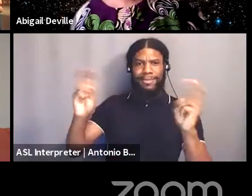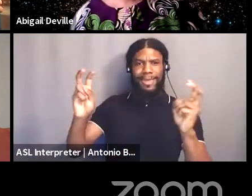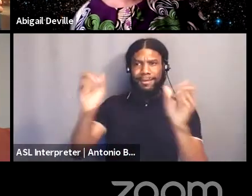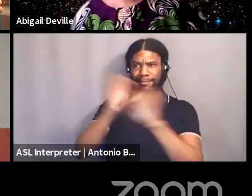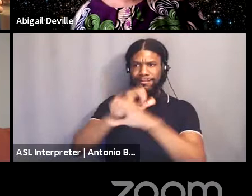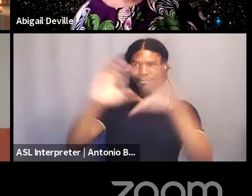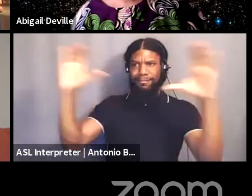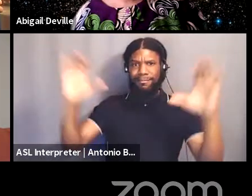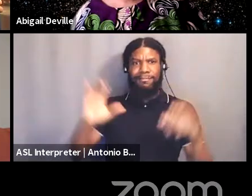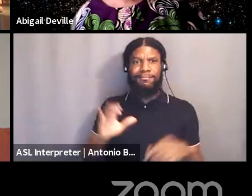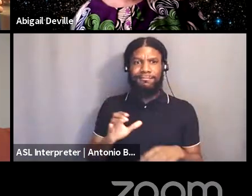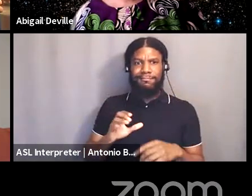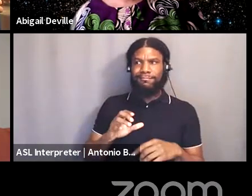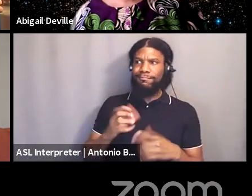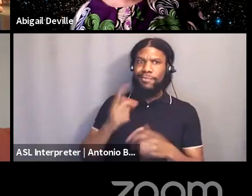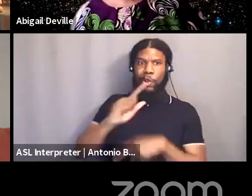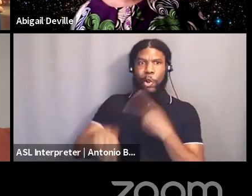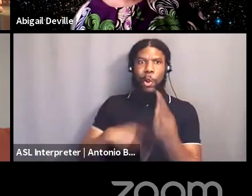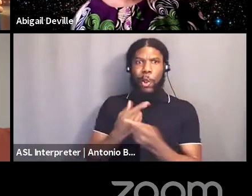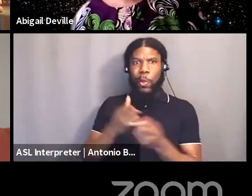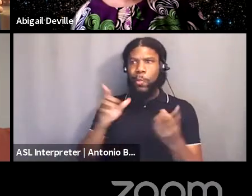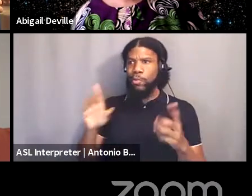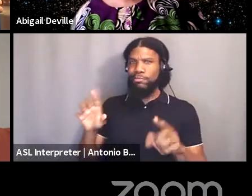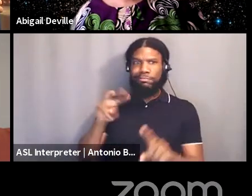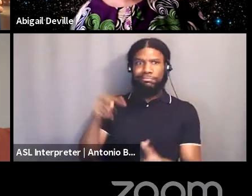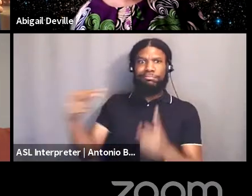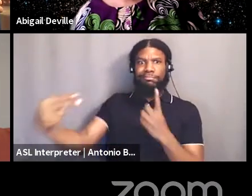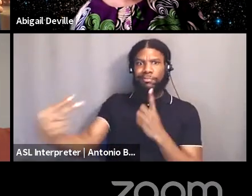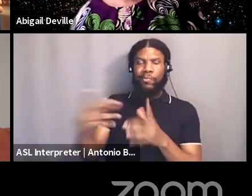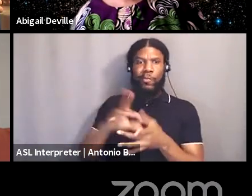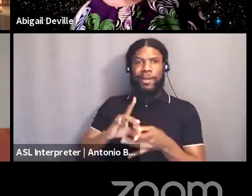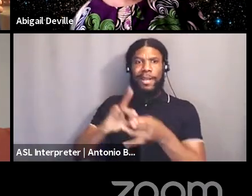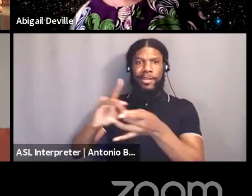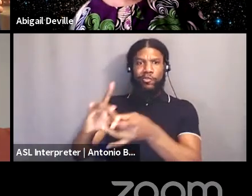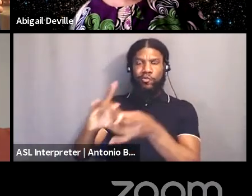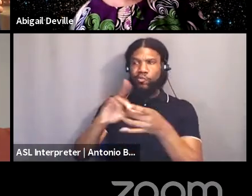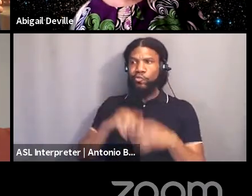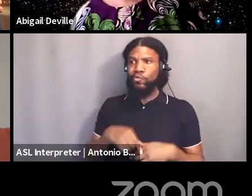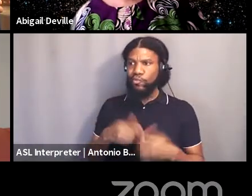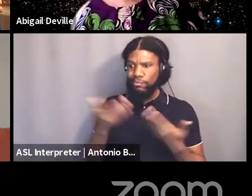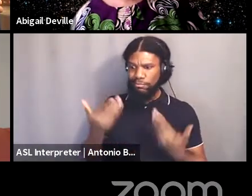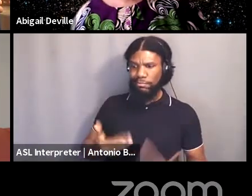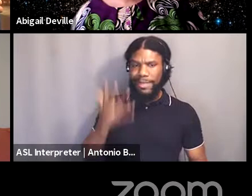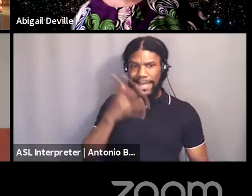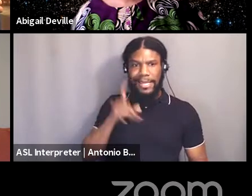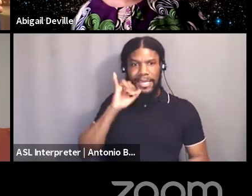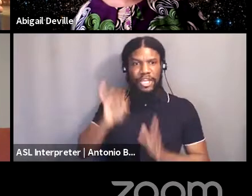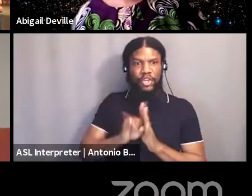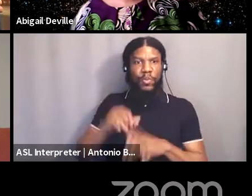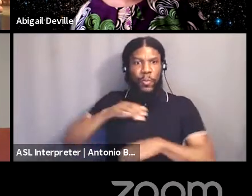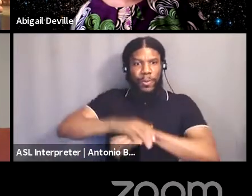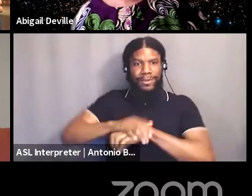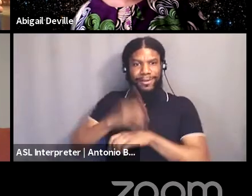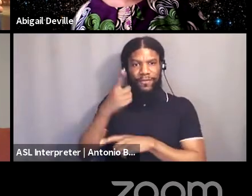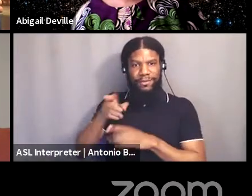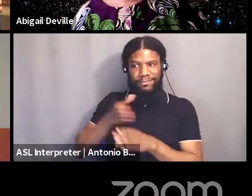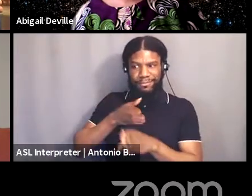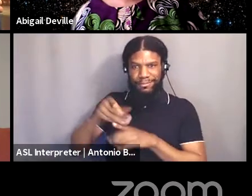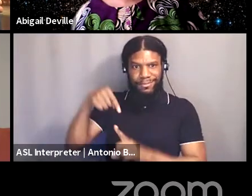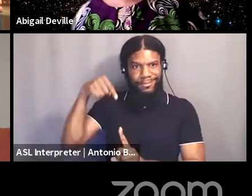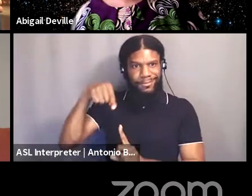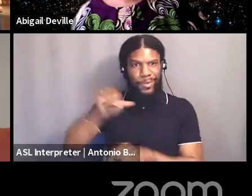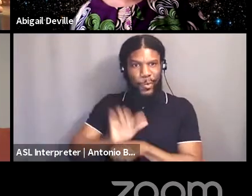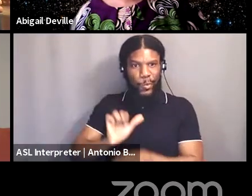global perception of what it is to be British in this work. And that's one of the reasons it's so exciting to show